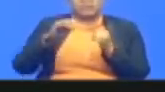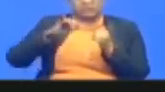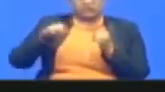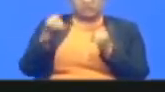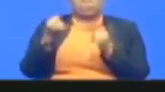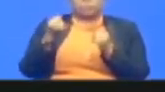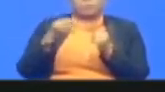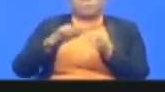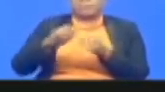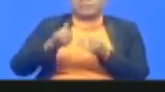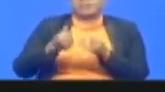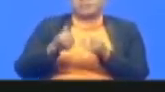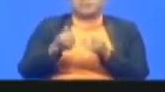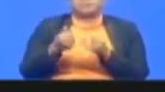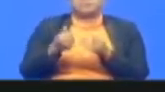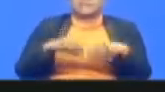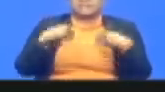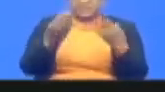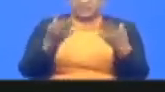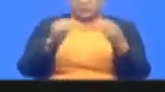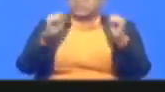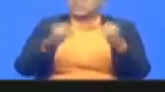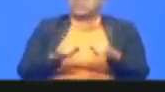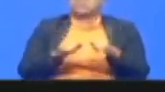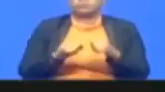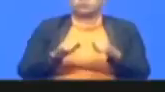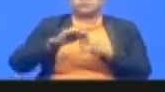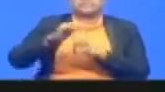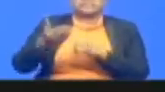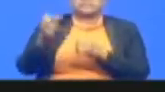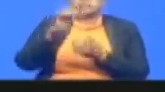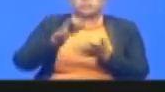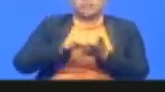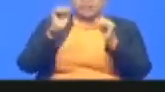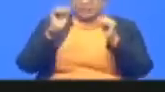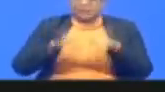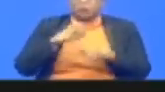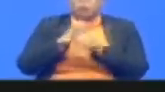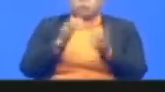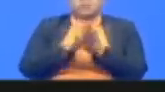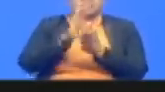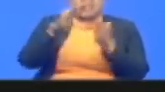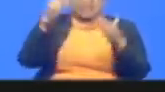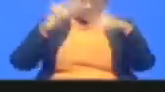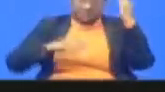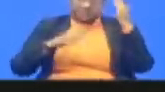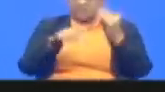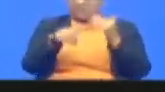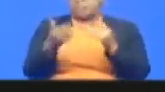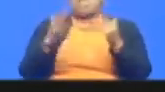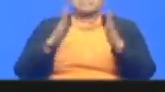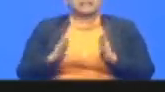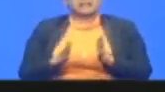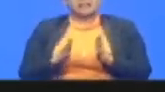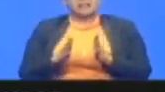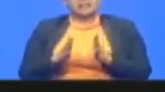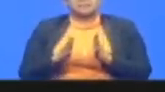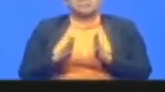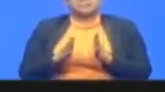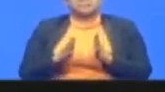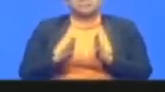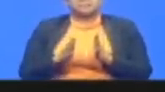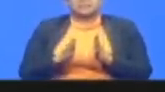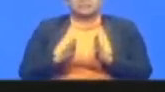our system to the city so that they could work with their experts and other personnel and probably